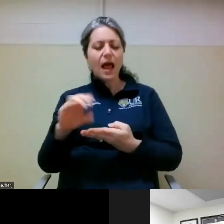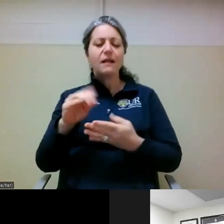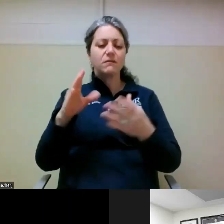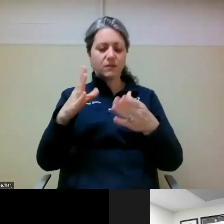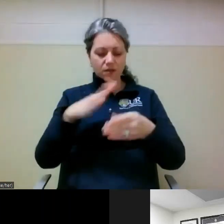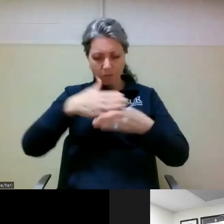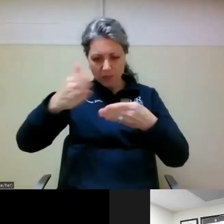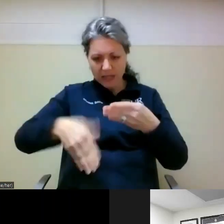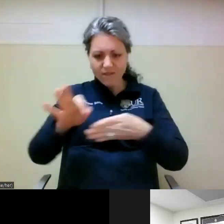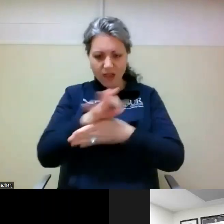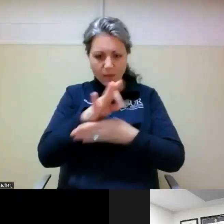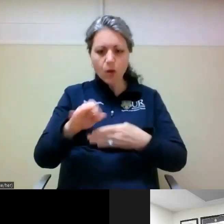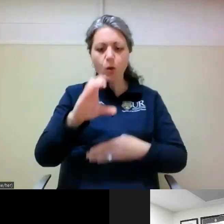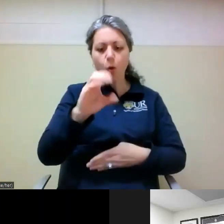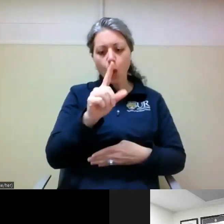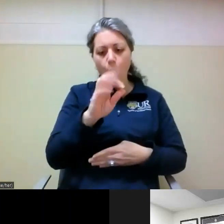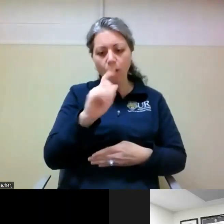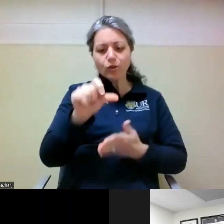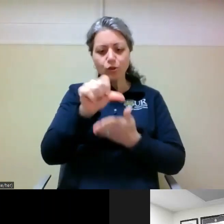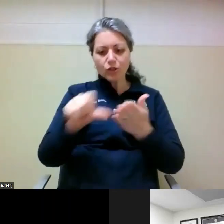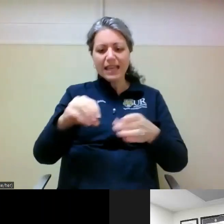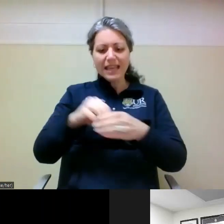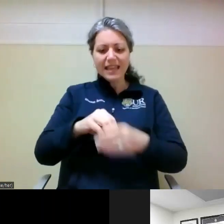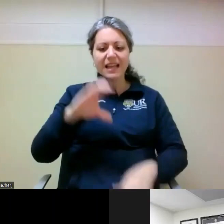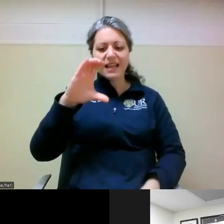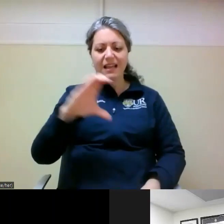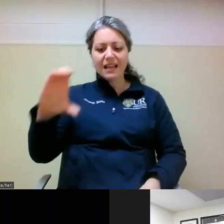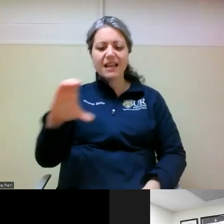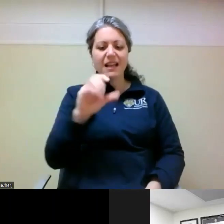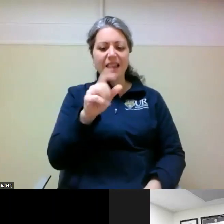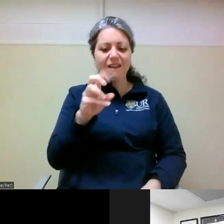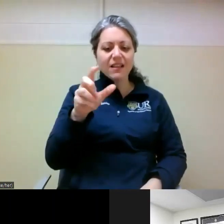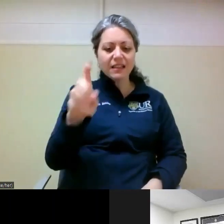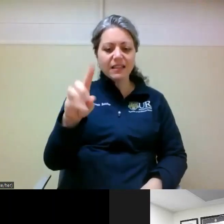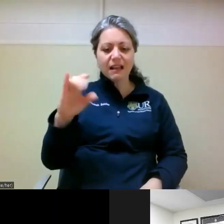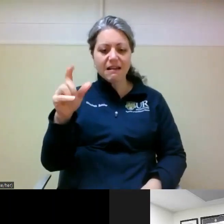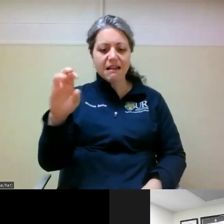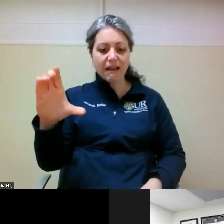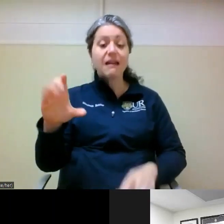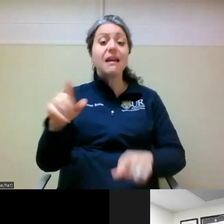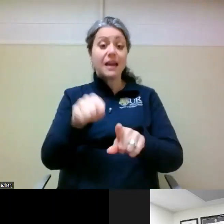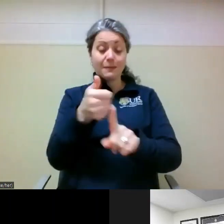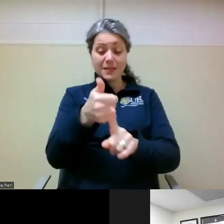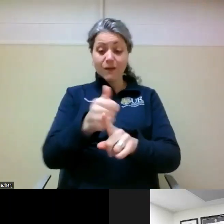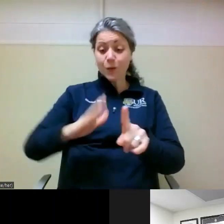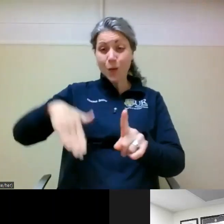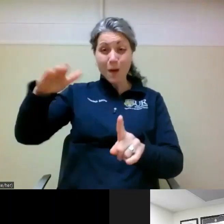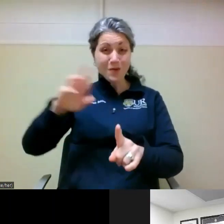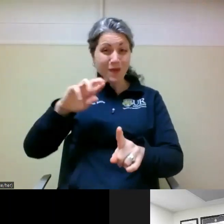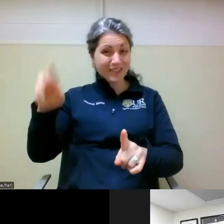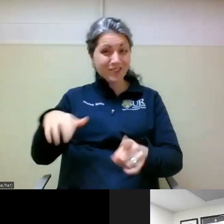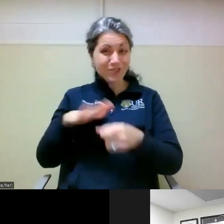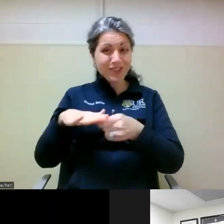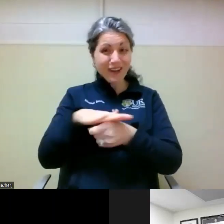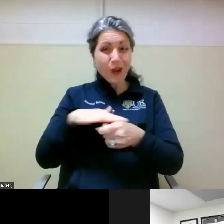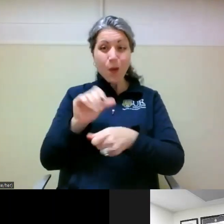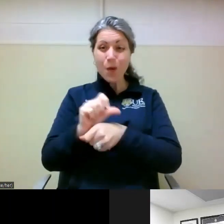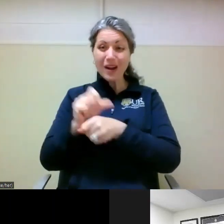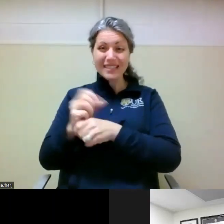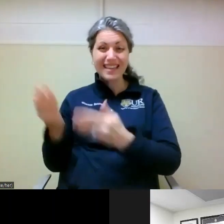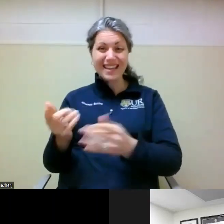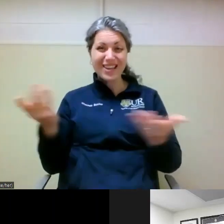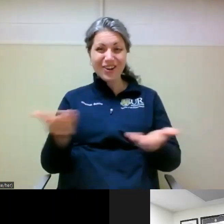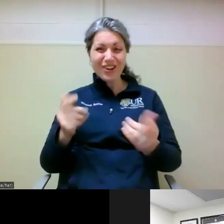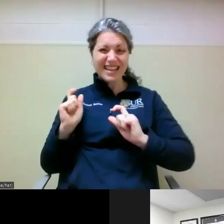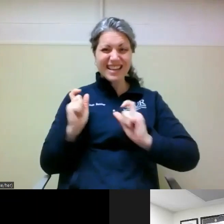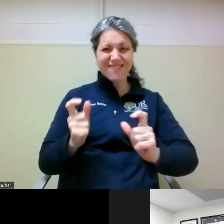and rectal surgery at the Cleveland Clinic Foundation. Dr. Zhu grew up in Rochester and works here to give back to the city and the